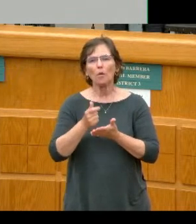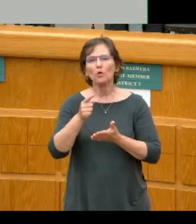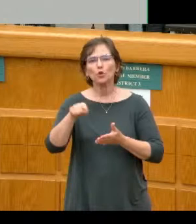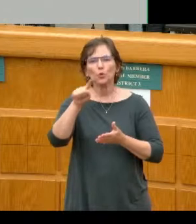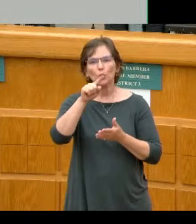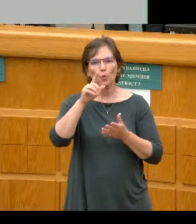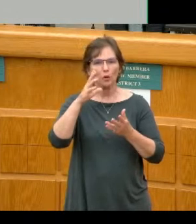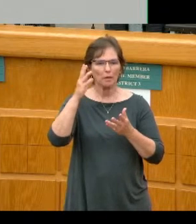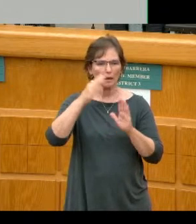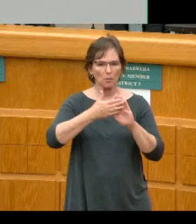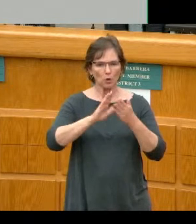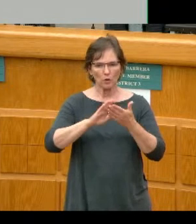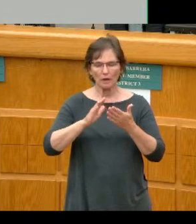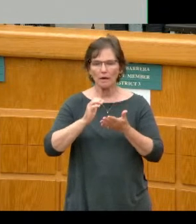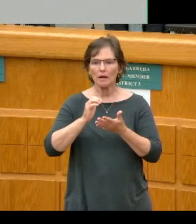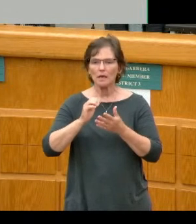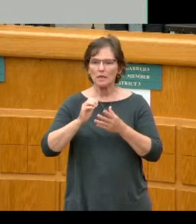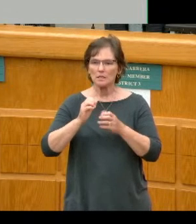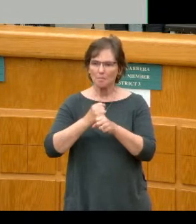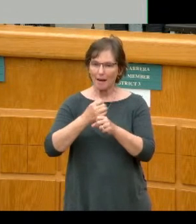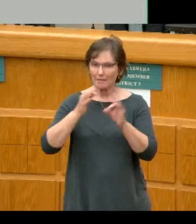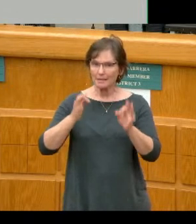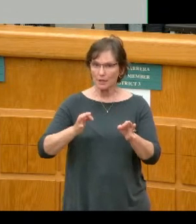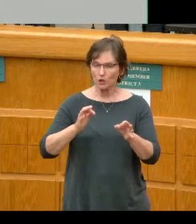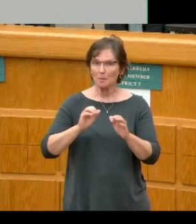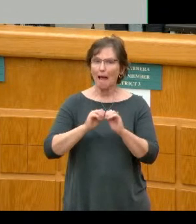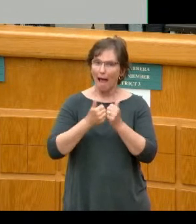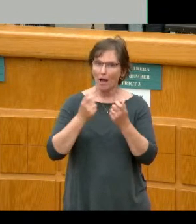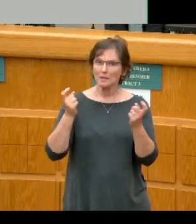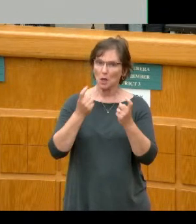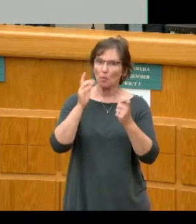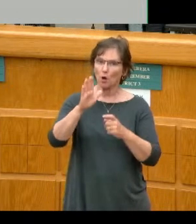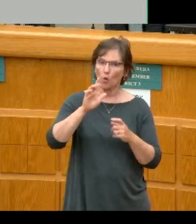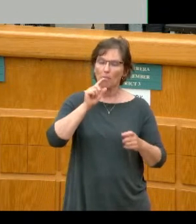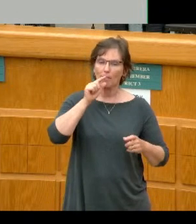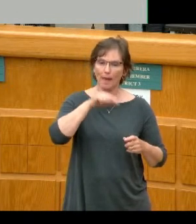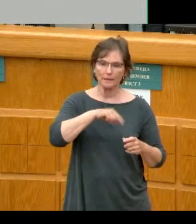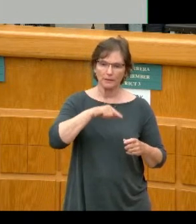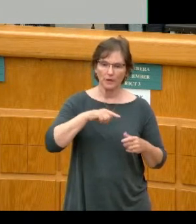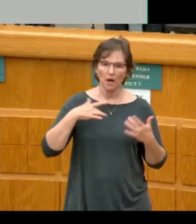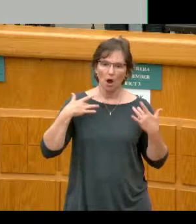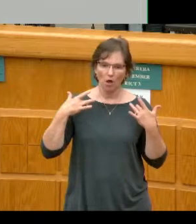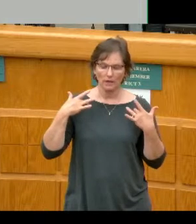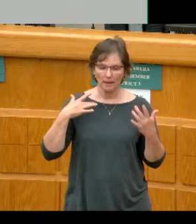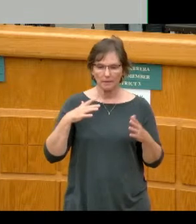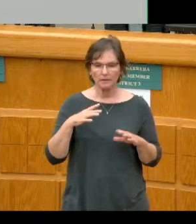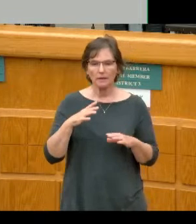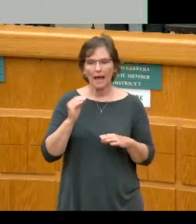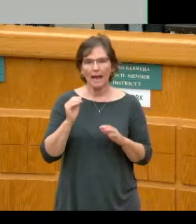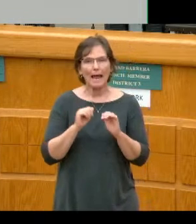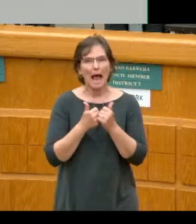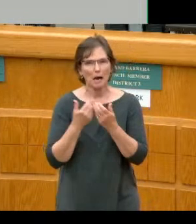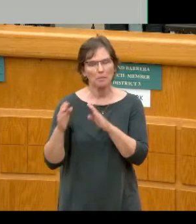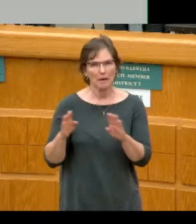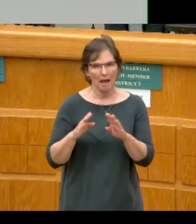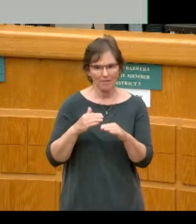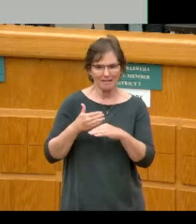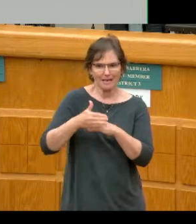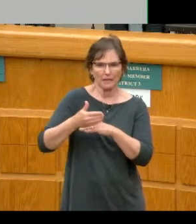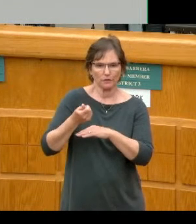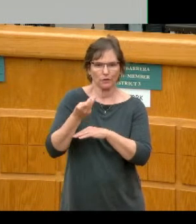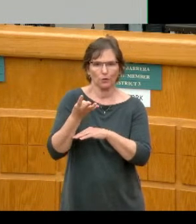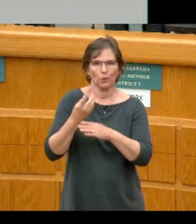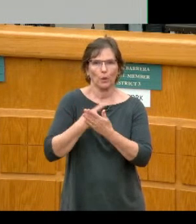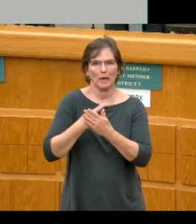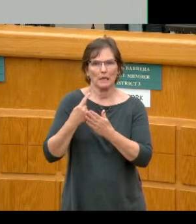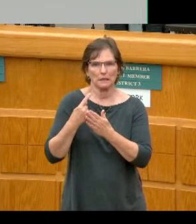the spread of COVID-19 in the Coastal Bend, and two, to enable evidence-based decision-making. And I think that's particularly